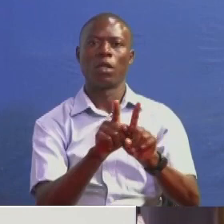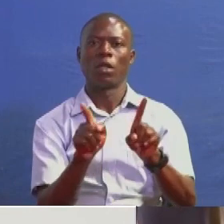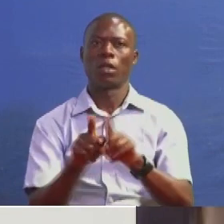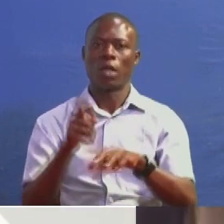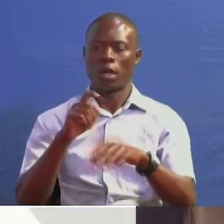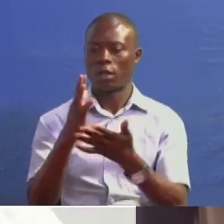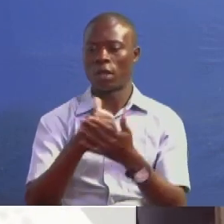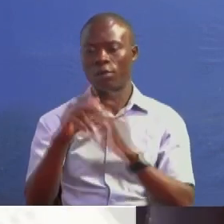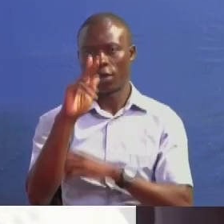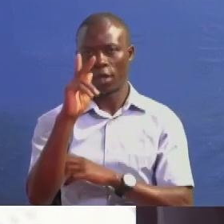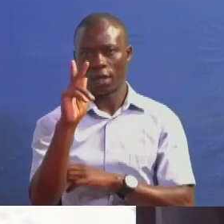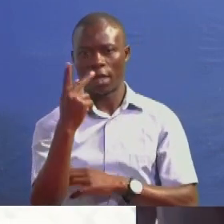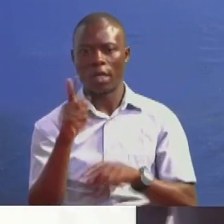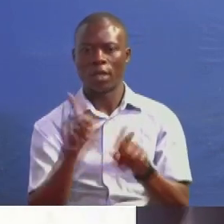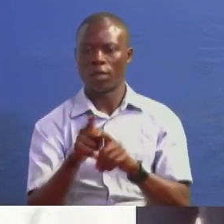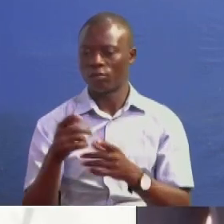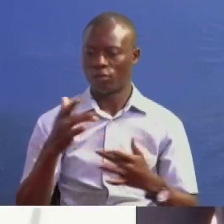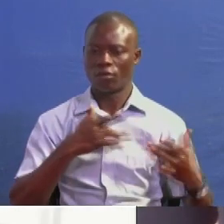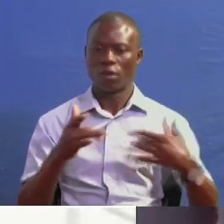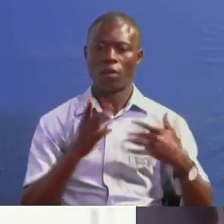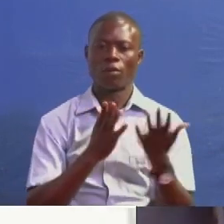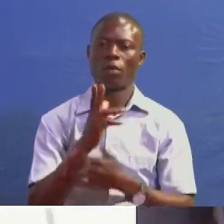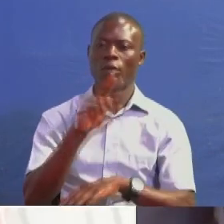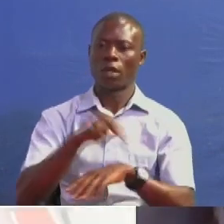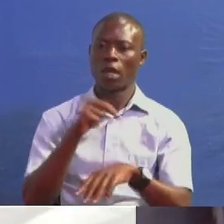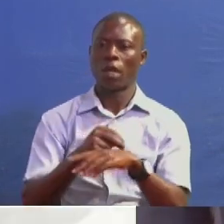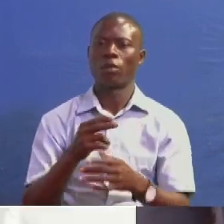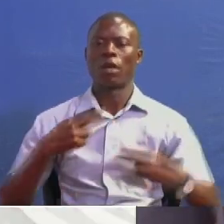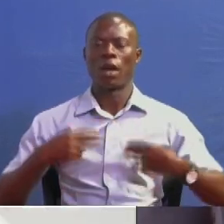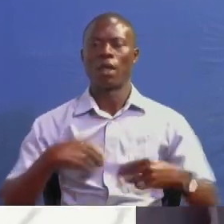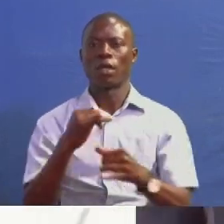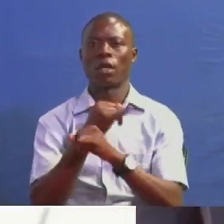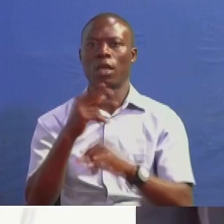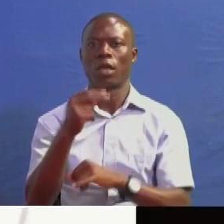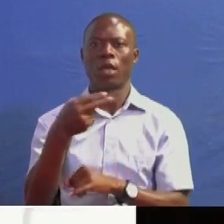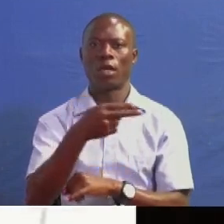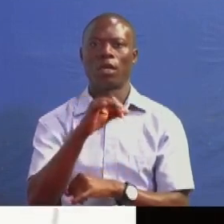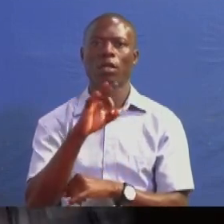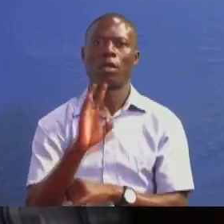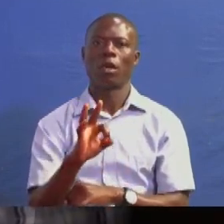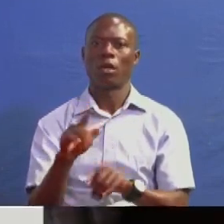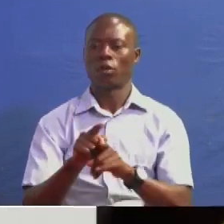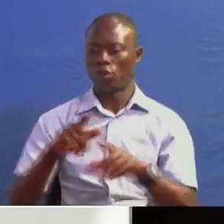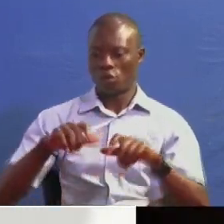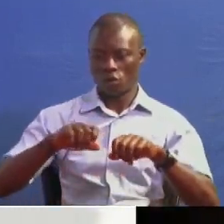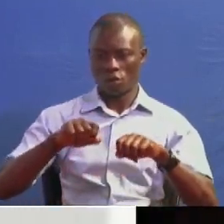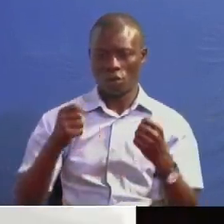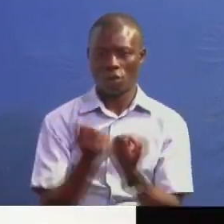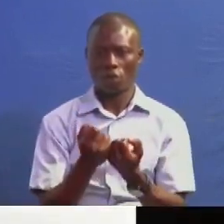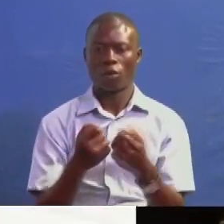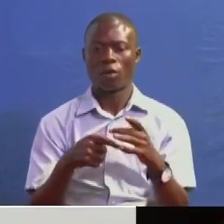some Kenyans remain concerned about the shift from the National Health Insurance Fund, NHIF, to the Social Health Insurance